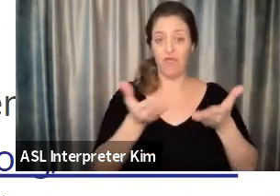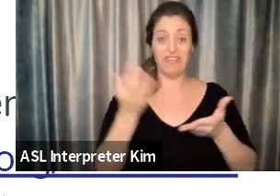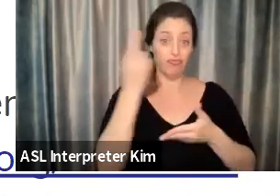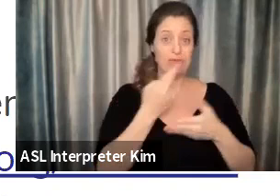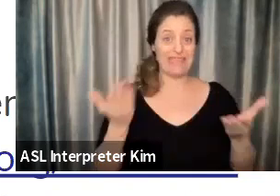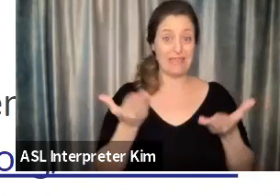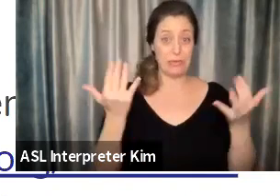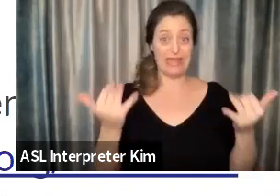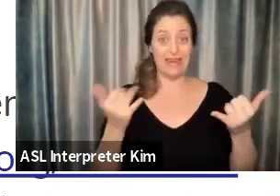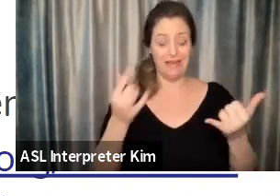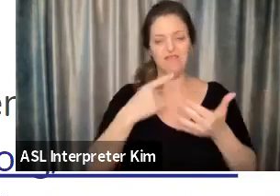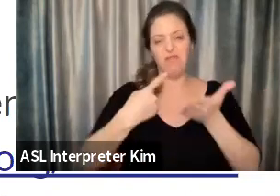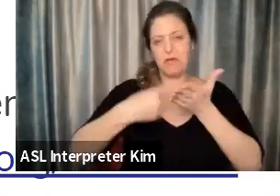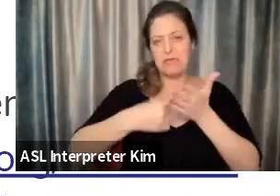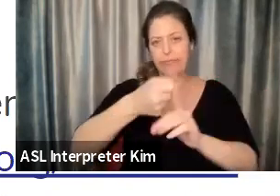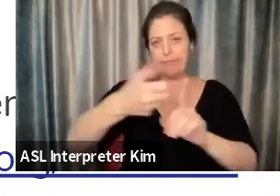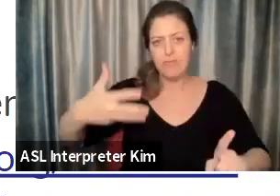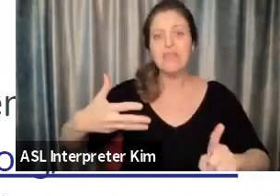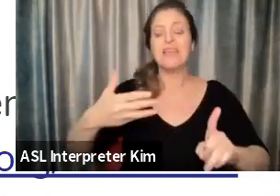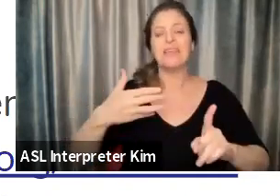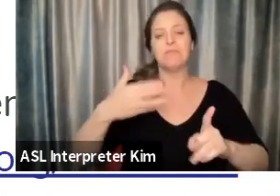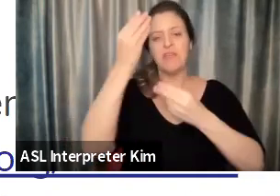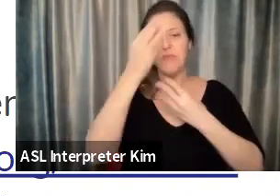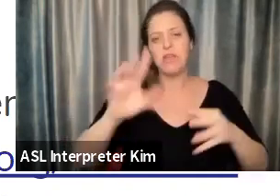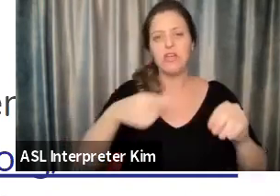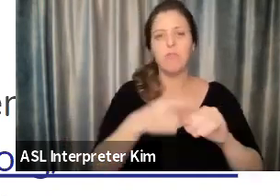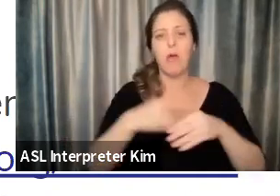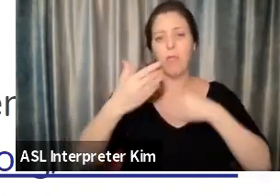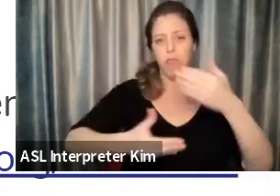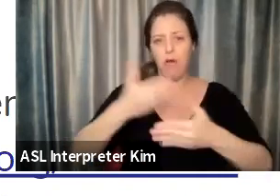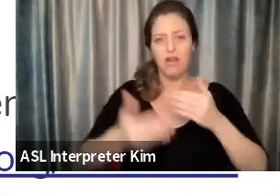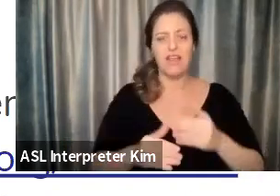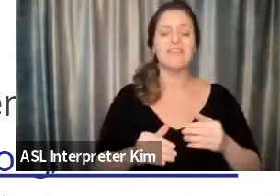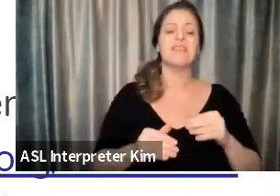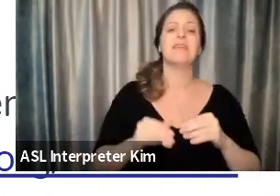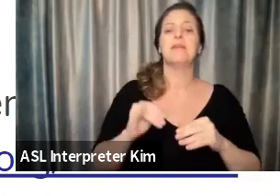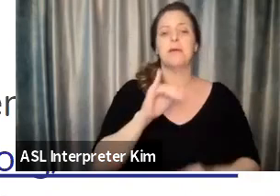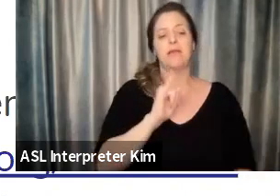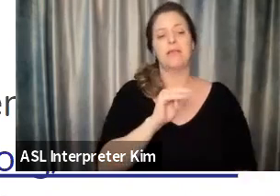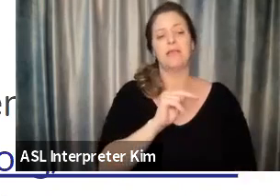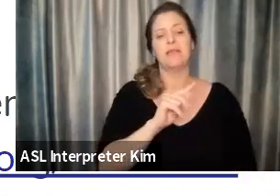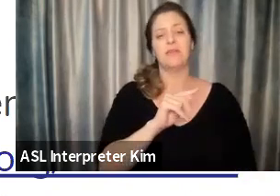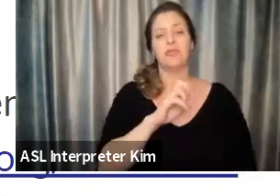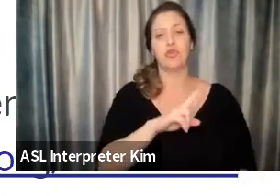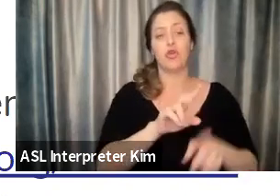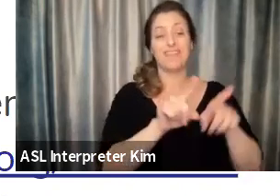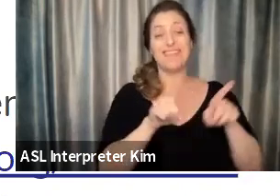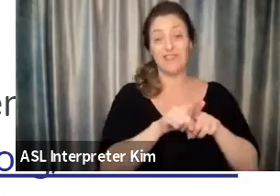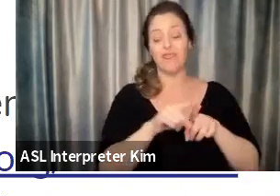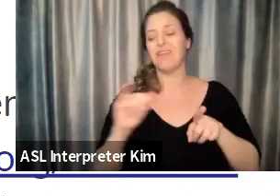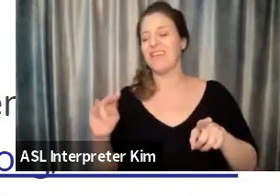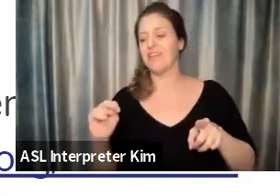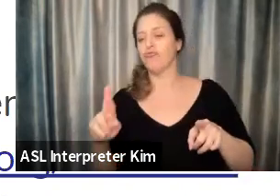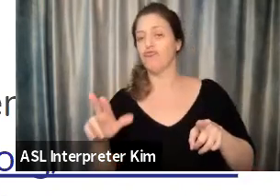about information related to the intra-open enrollment process, as well as the inter-district agreement process. And my name is Rudy Puente.